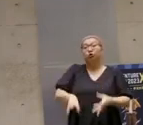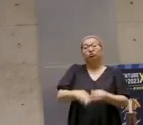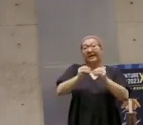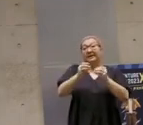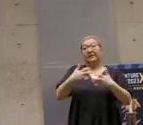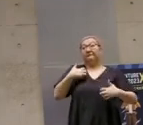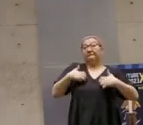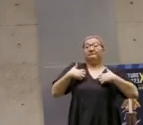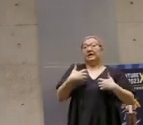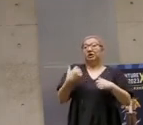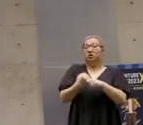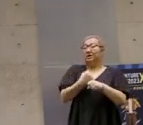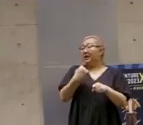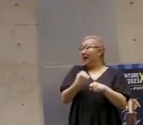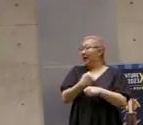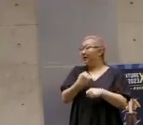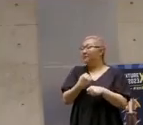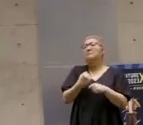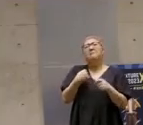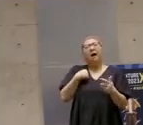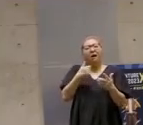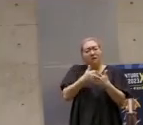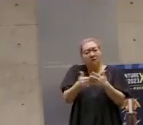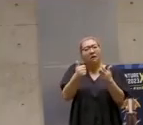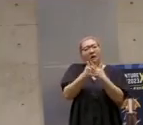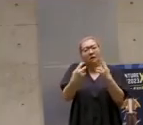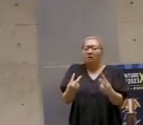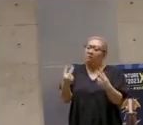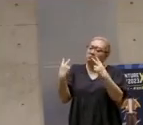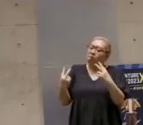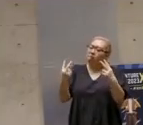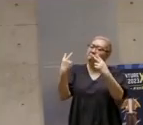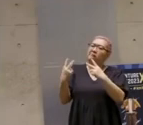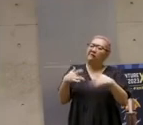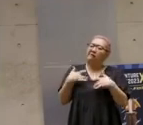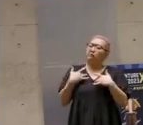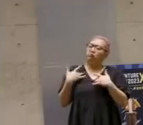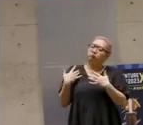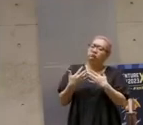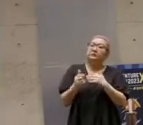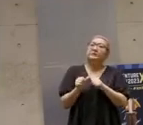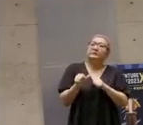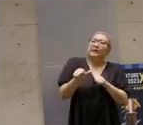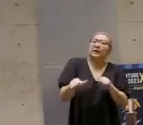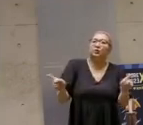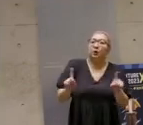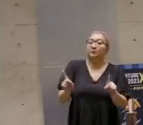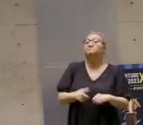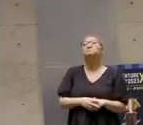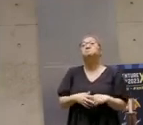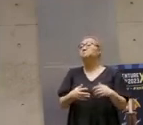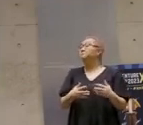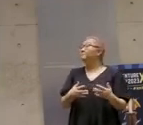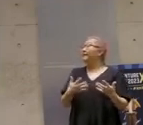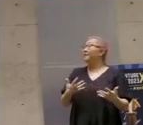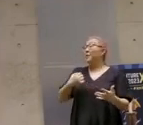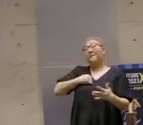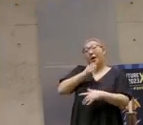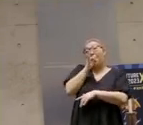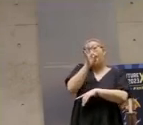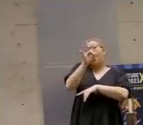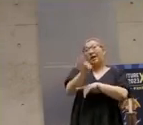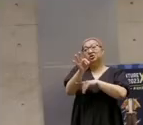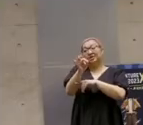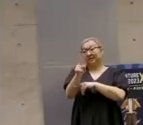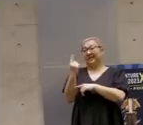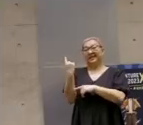time I look back and try and work out what should we be doing next. And the key thought at the moment is antiquated interface or outdated